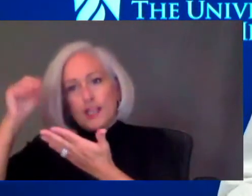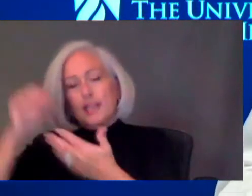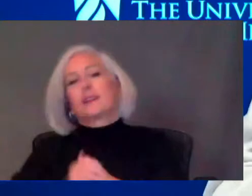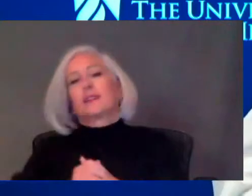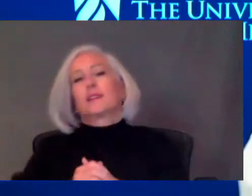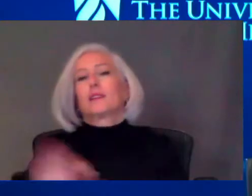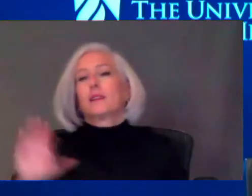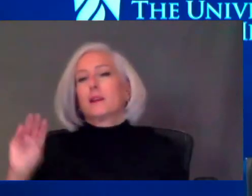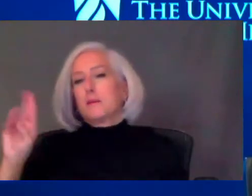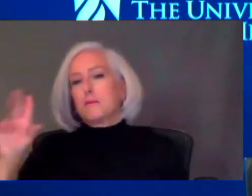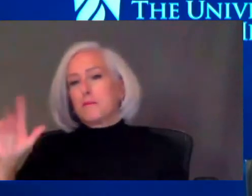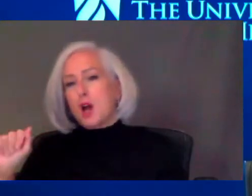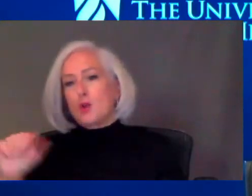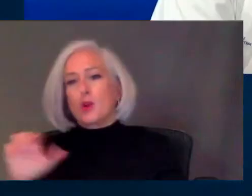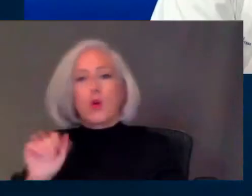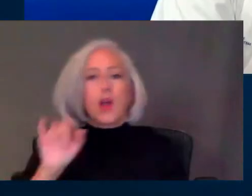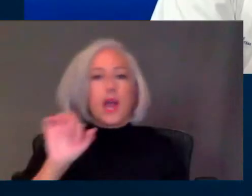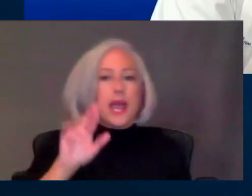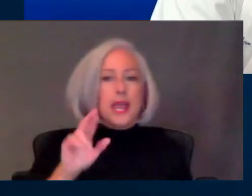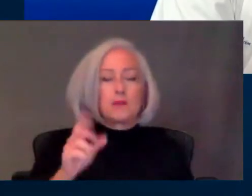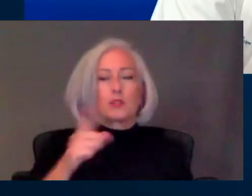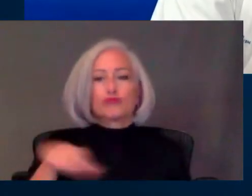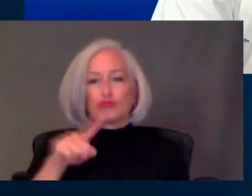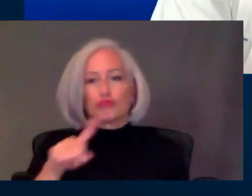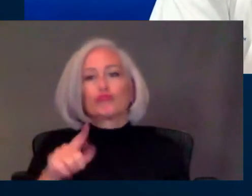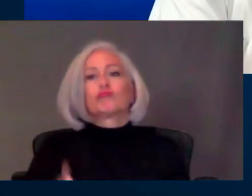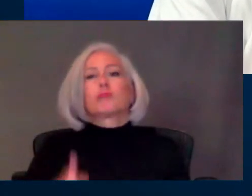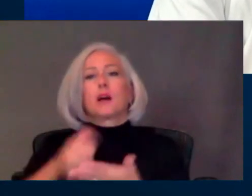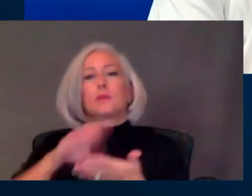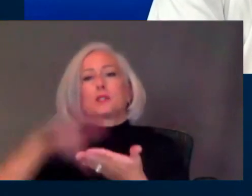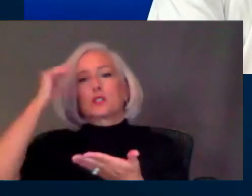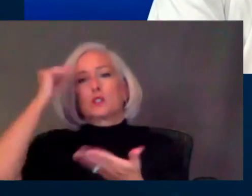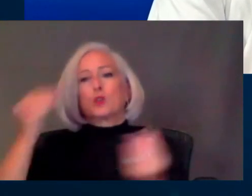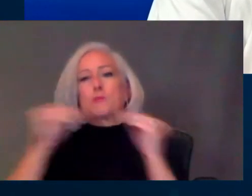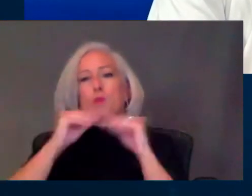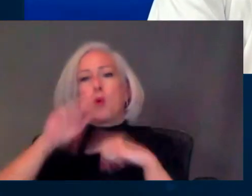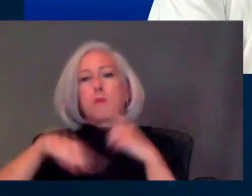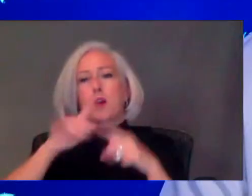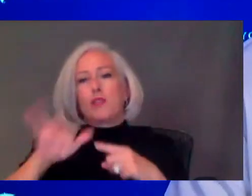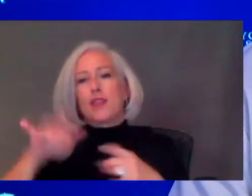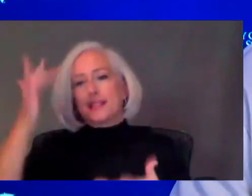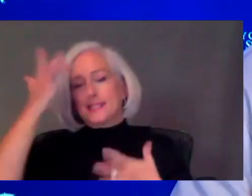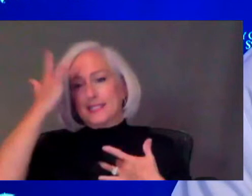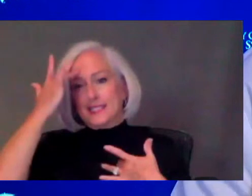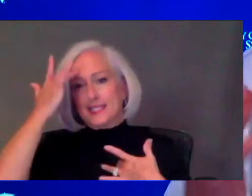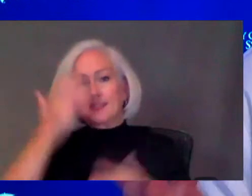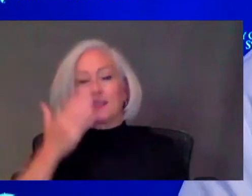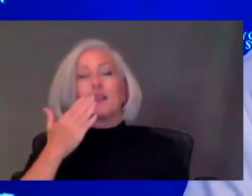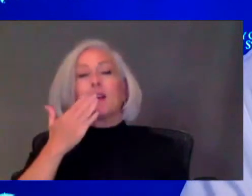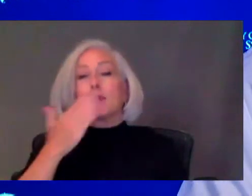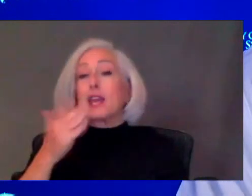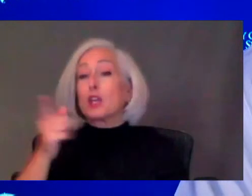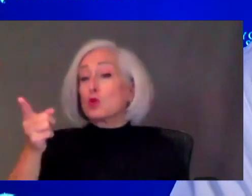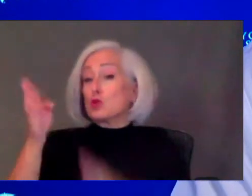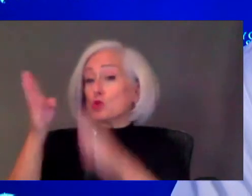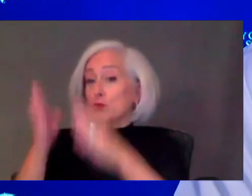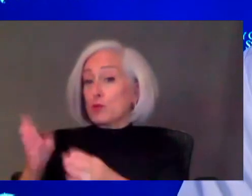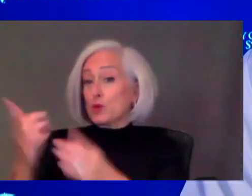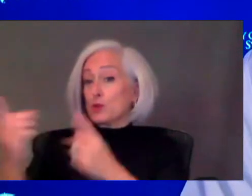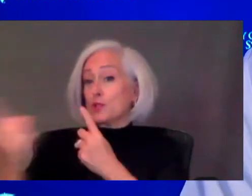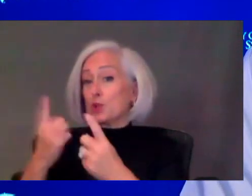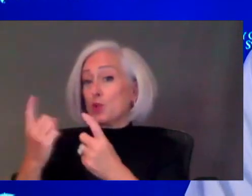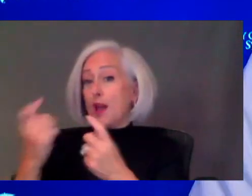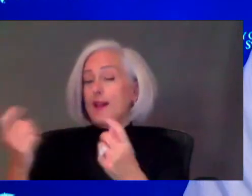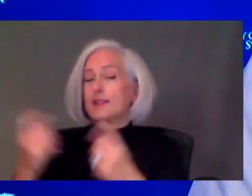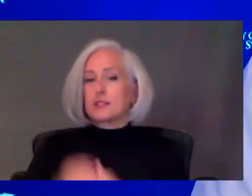that even 6 months, 8 months out, they continue to provide good protection, 85% or more above about that risk